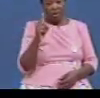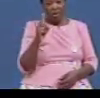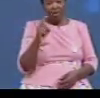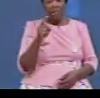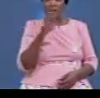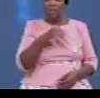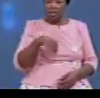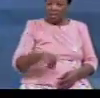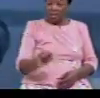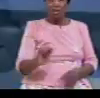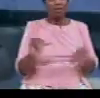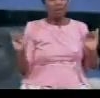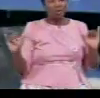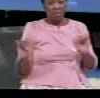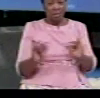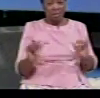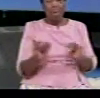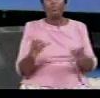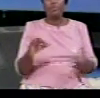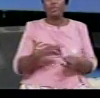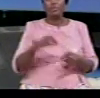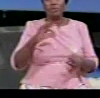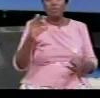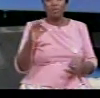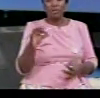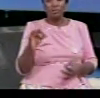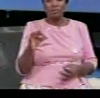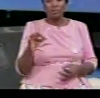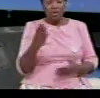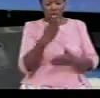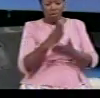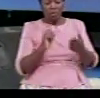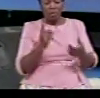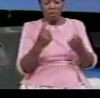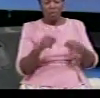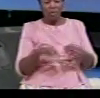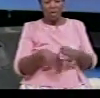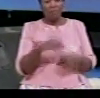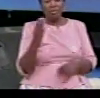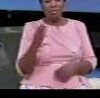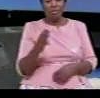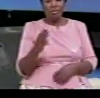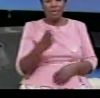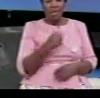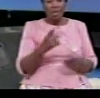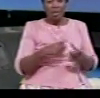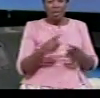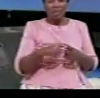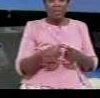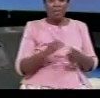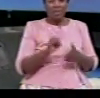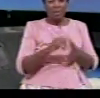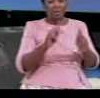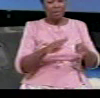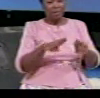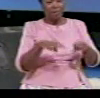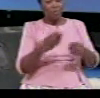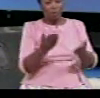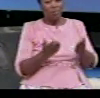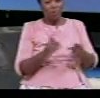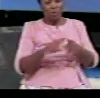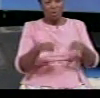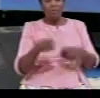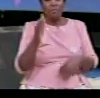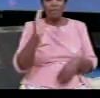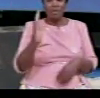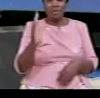the same Spirit. Somebody comes out and he gives, wants to give testimony, and he